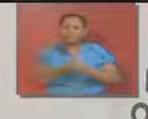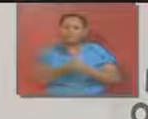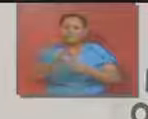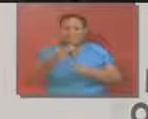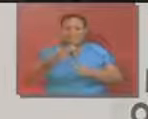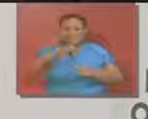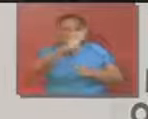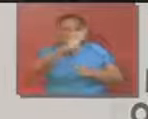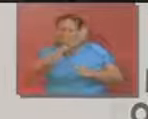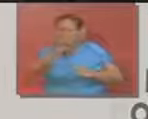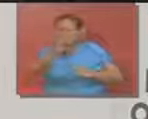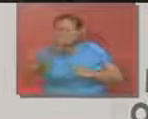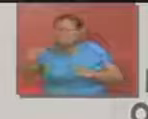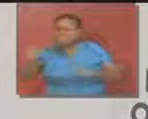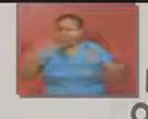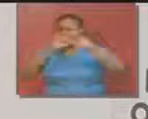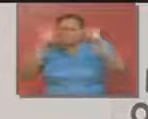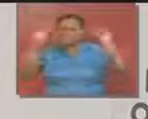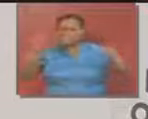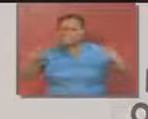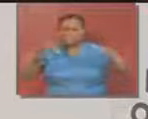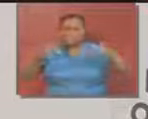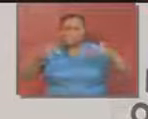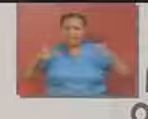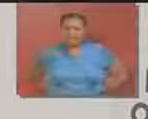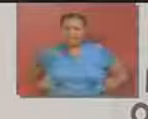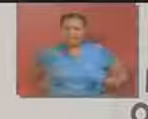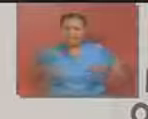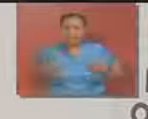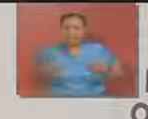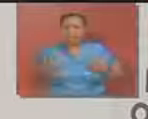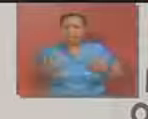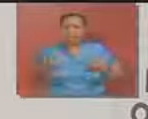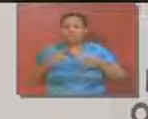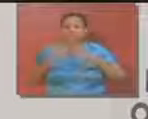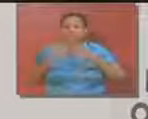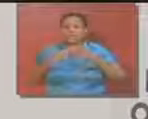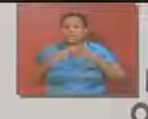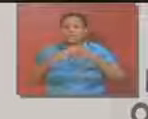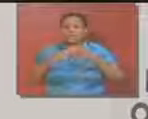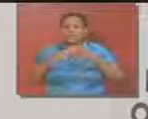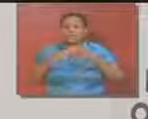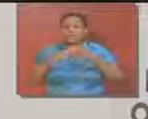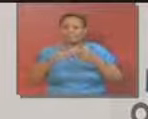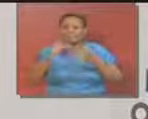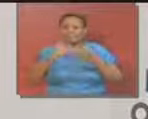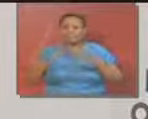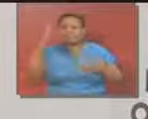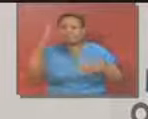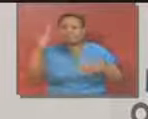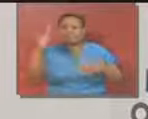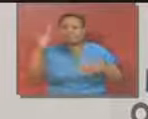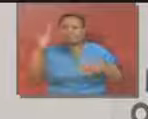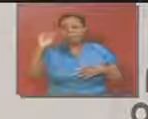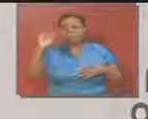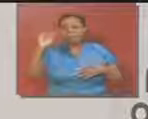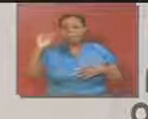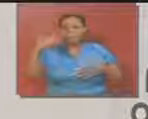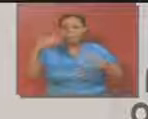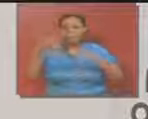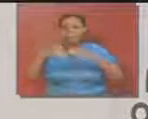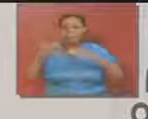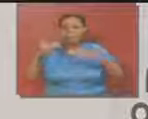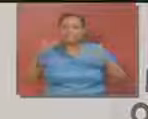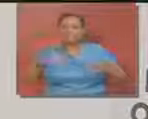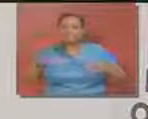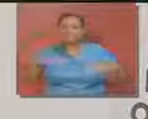They must be inflamed, and it's in one package, and that's why it's called MIS-C in children. Now, if you think about that, think